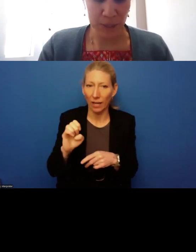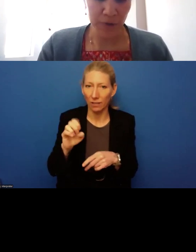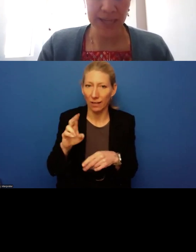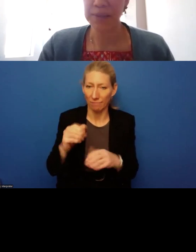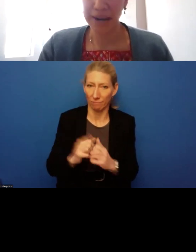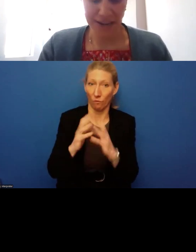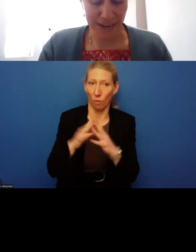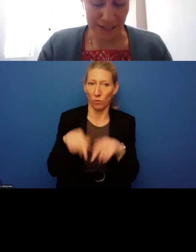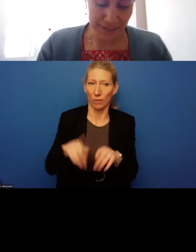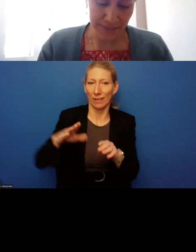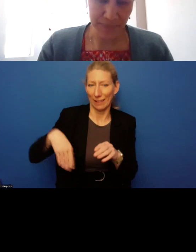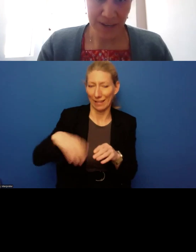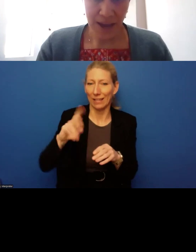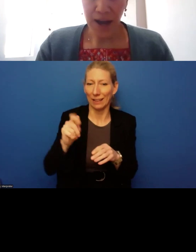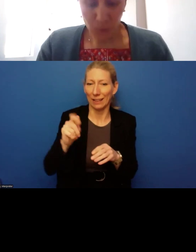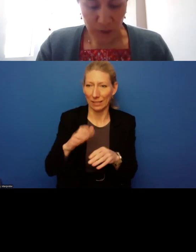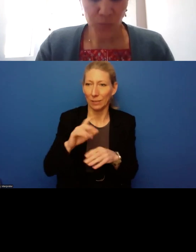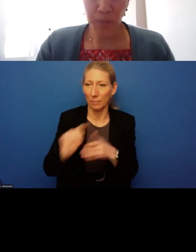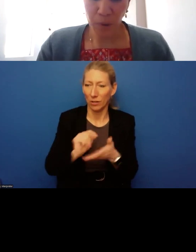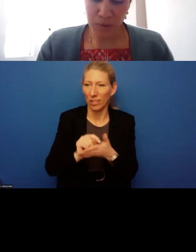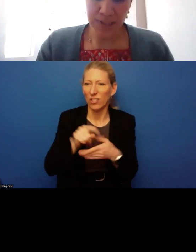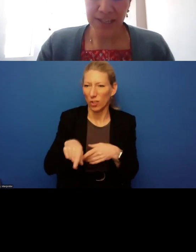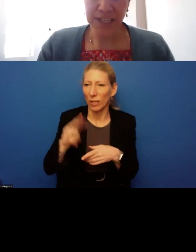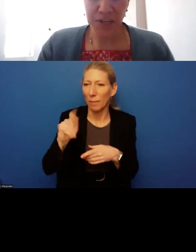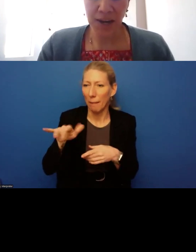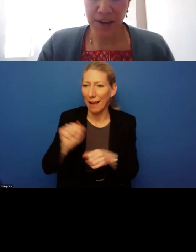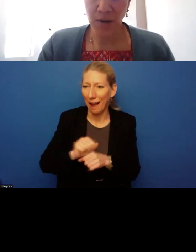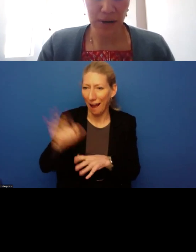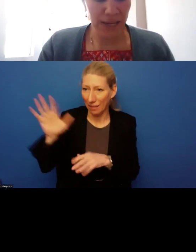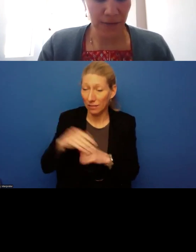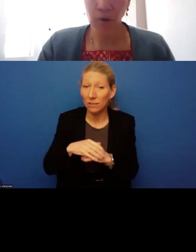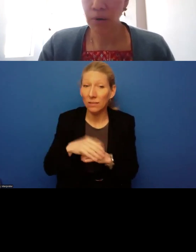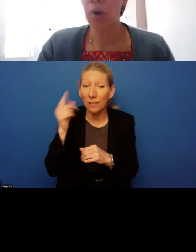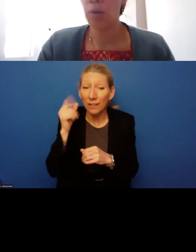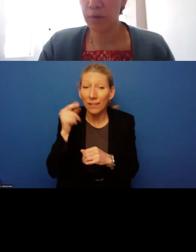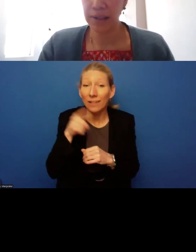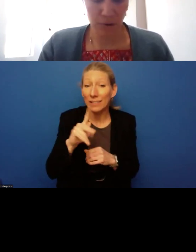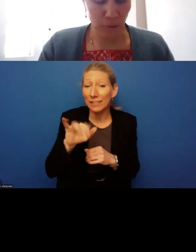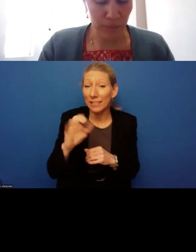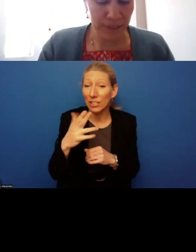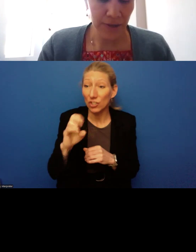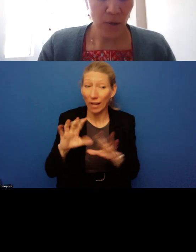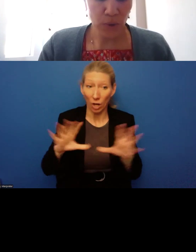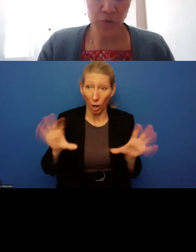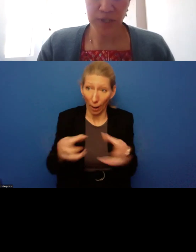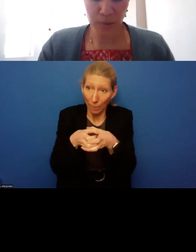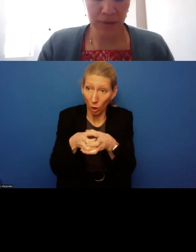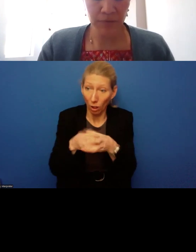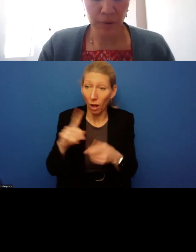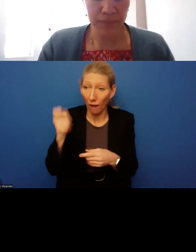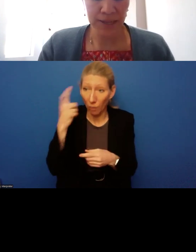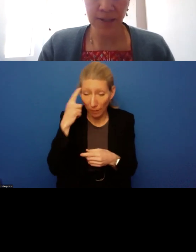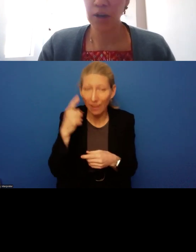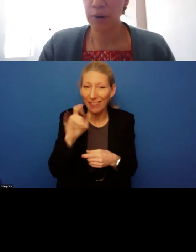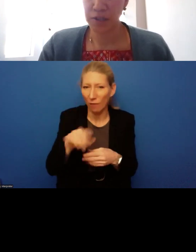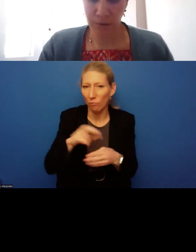postclassic period in the Maya highlands. I want to propose that the K'iche had a collective or communal government, which resulted